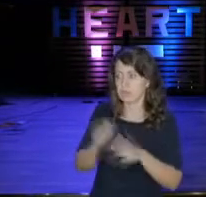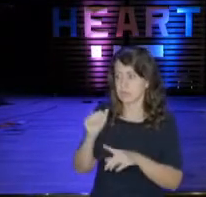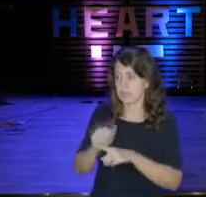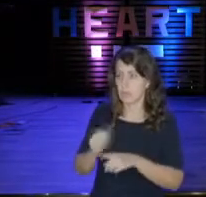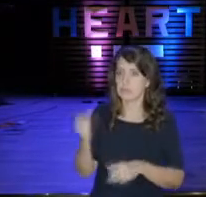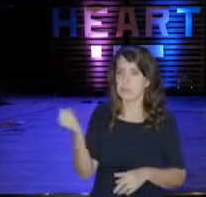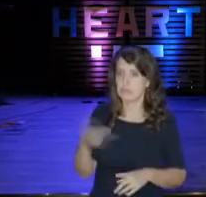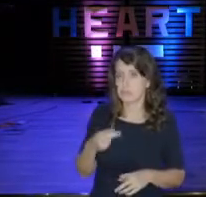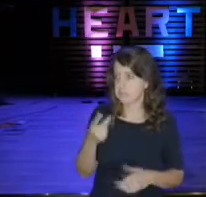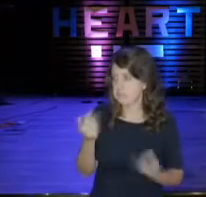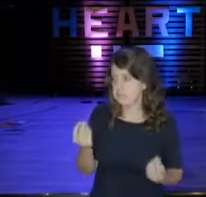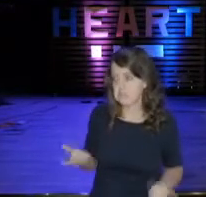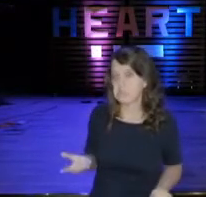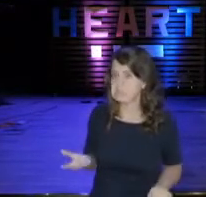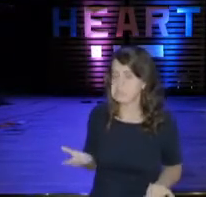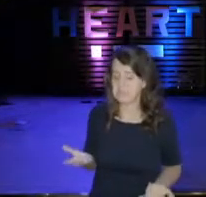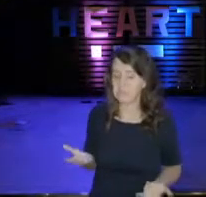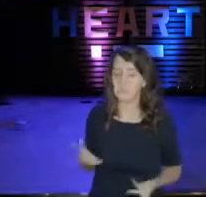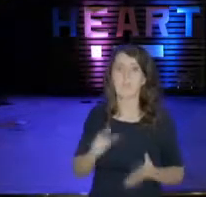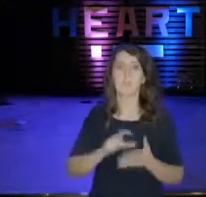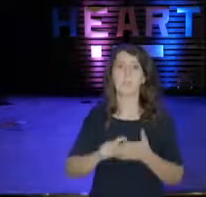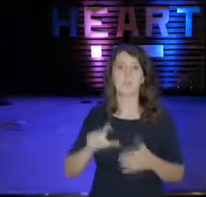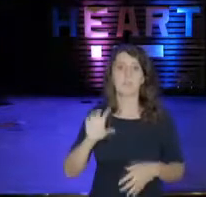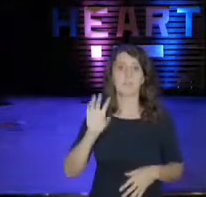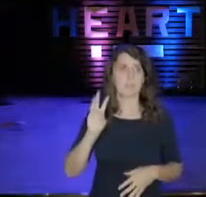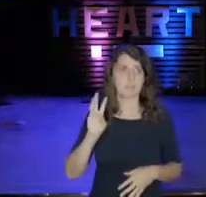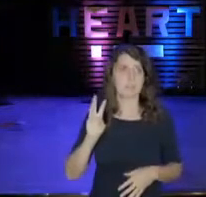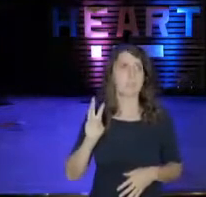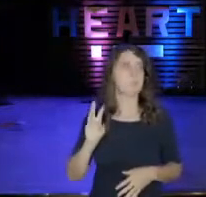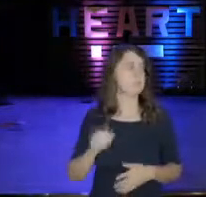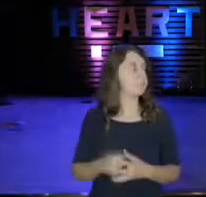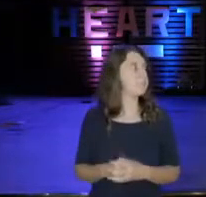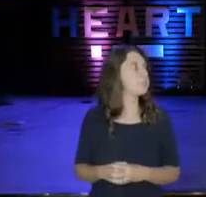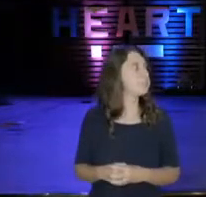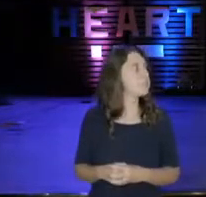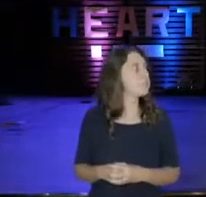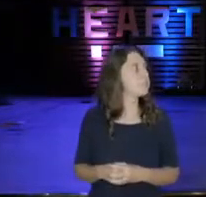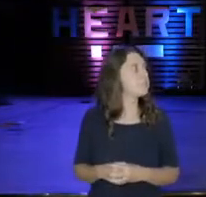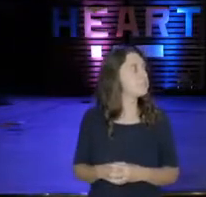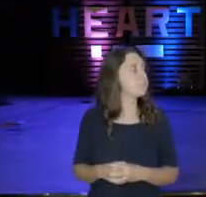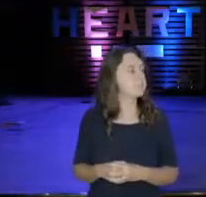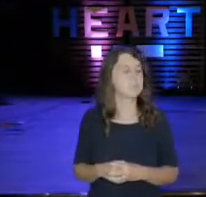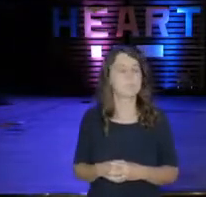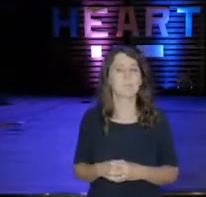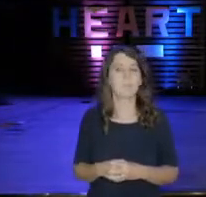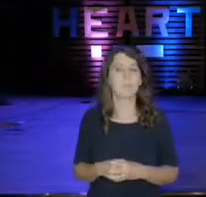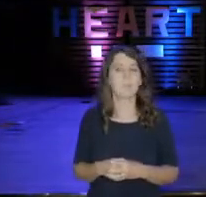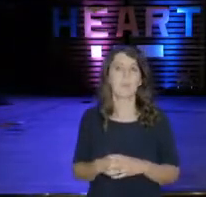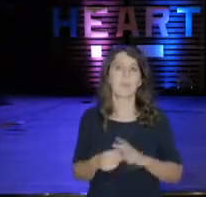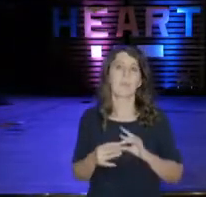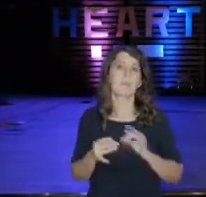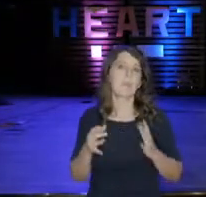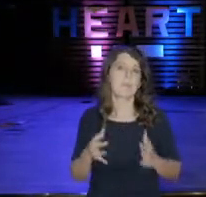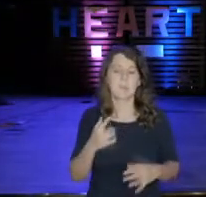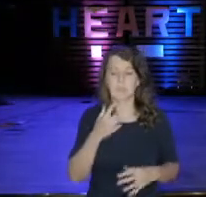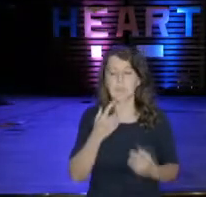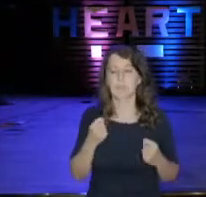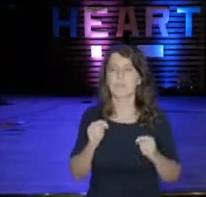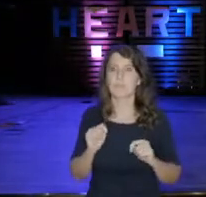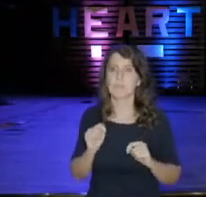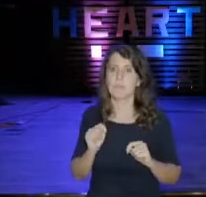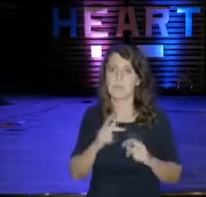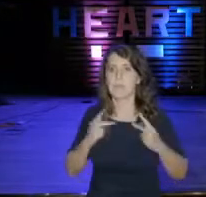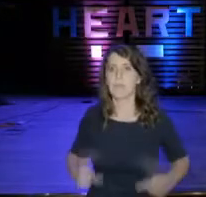say?" Verse 6 gives us an idea of what's going on. The narrator of this says, verse 6, "they were trying to trap him